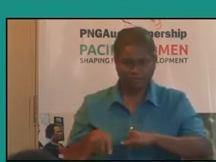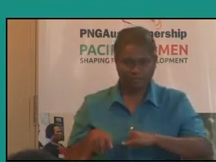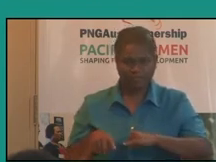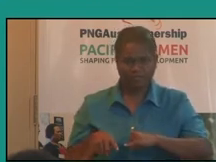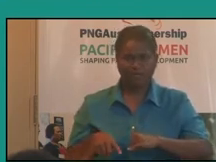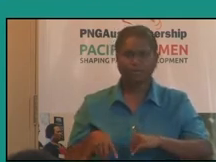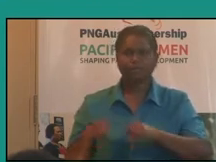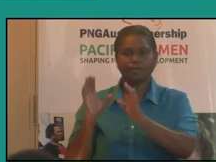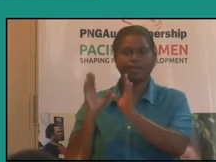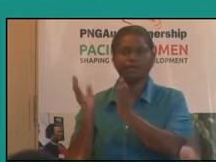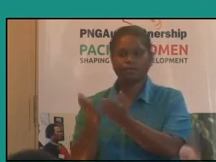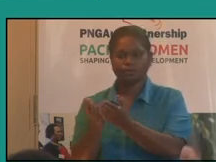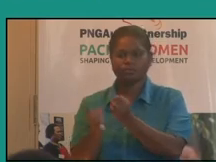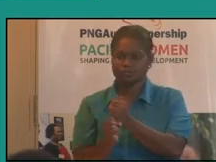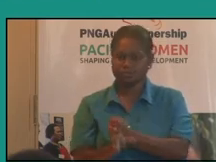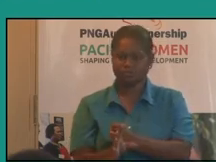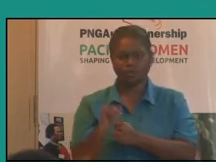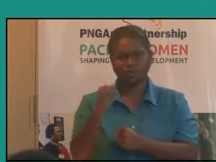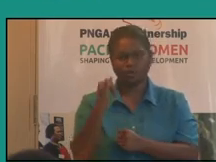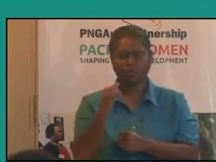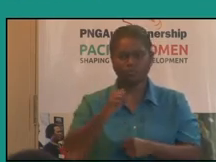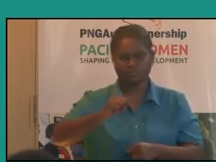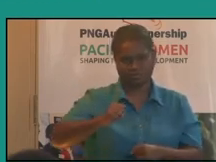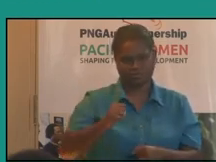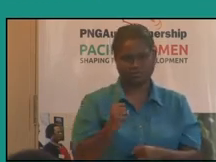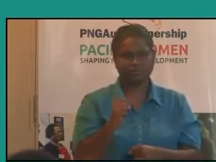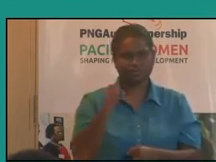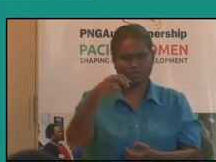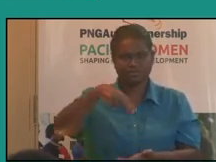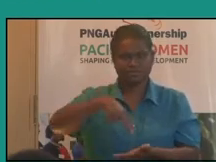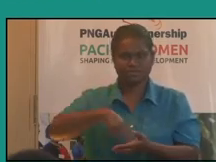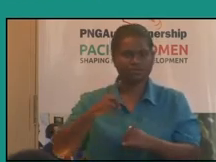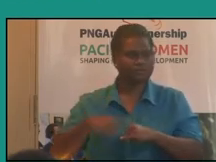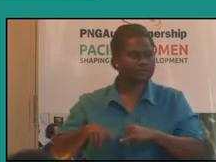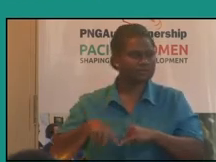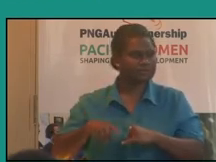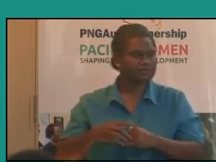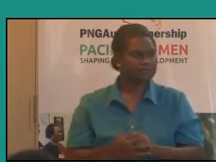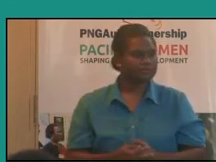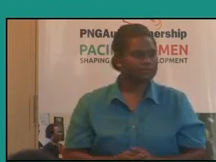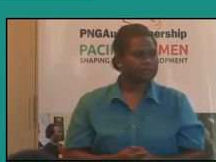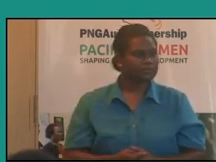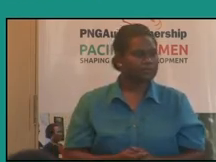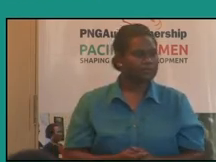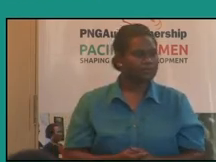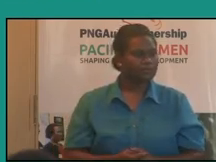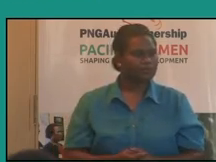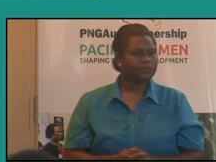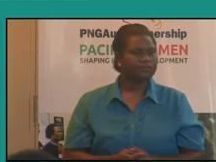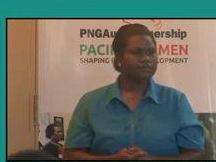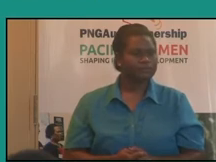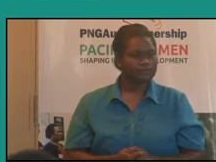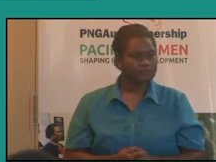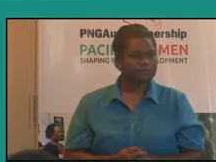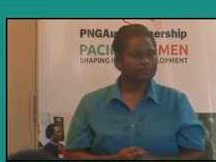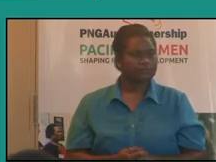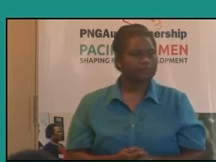independent. I know that there's a difficulty in terms of the regions that they need to cover, but let me assure you